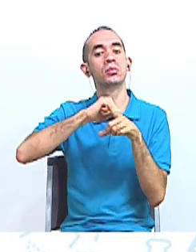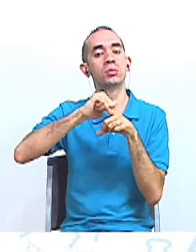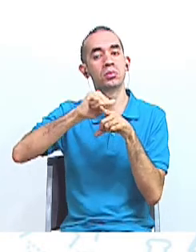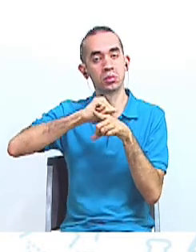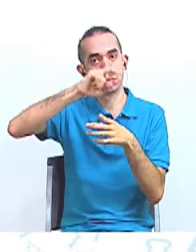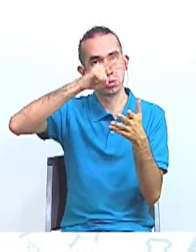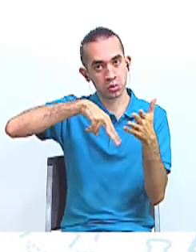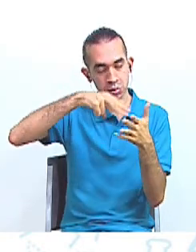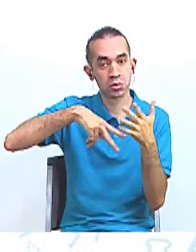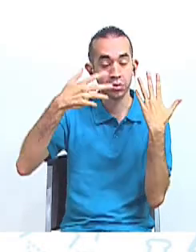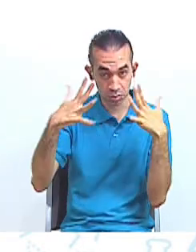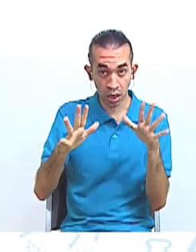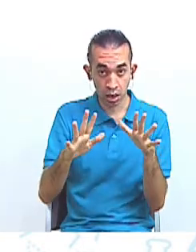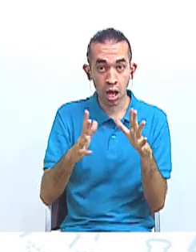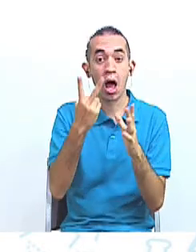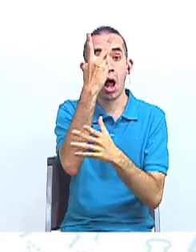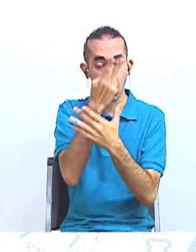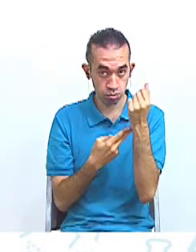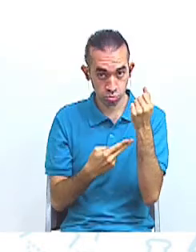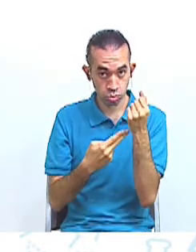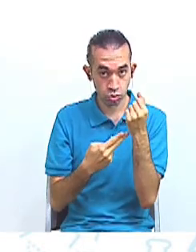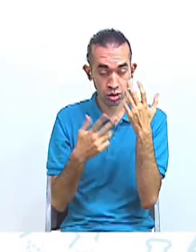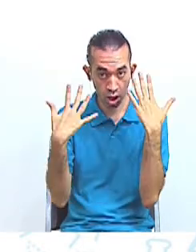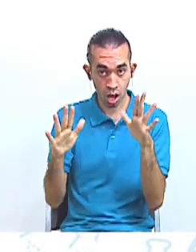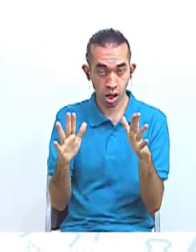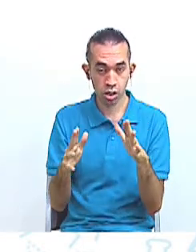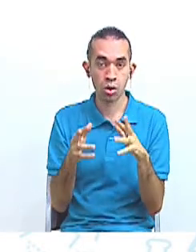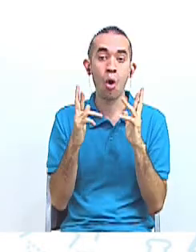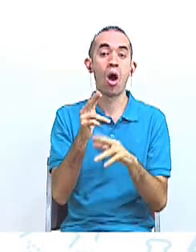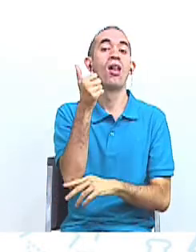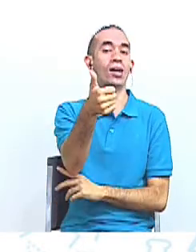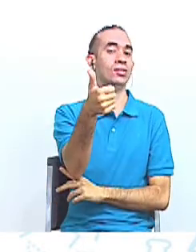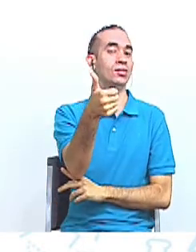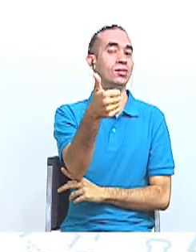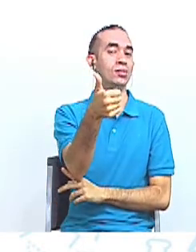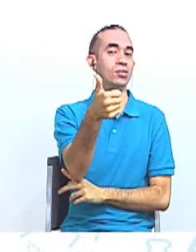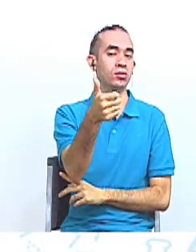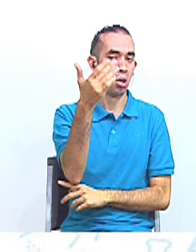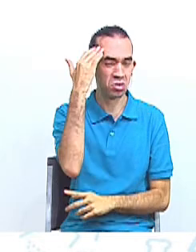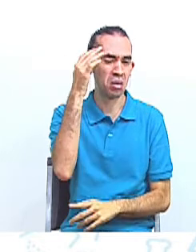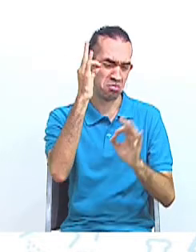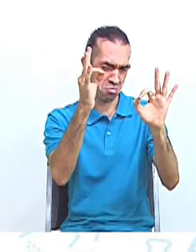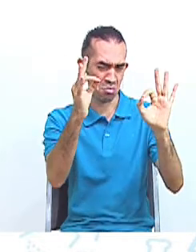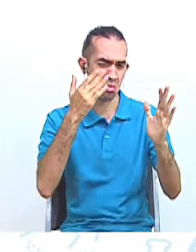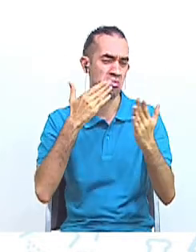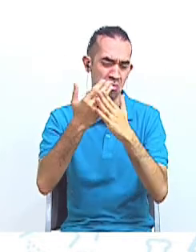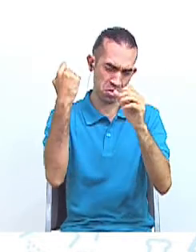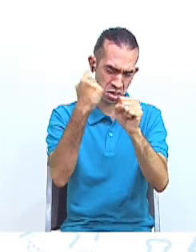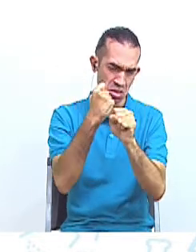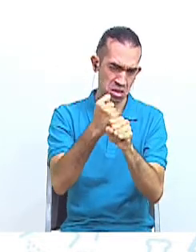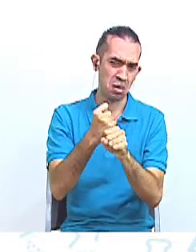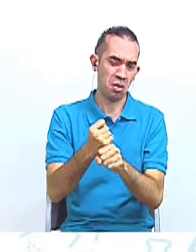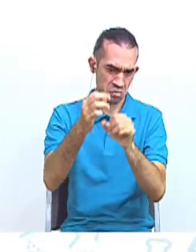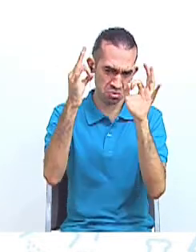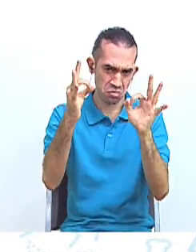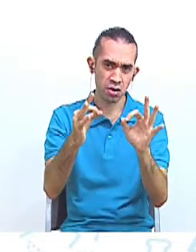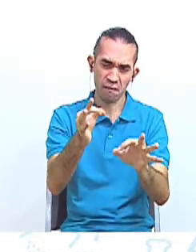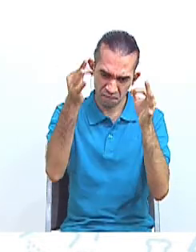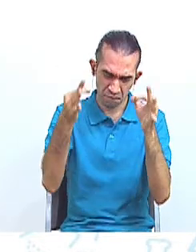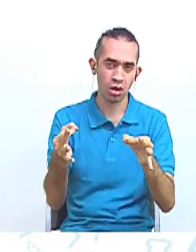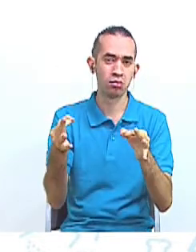do both reading exercises? I hope it is a thumbs up. I know you did a great job today. I'm pretty sure about